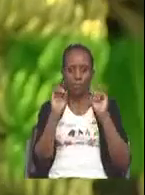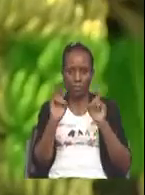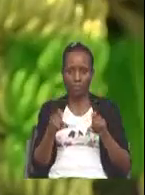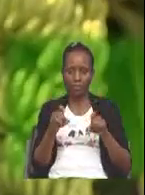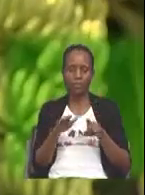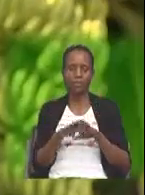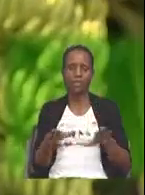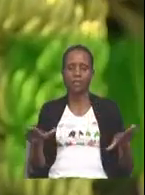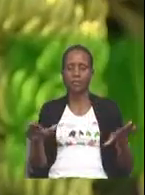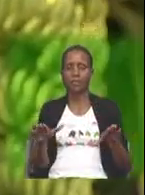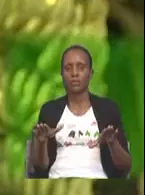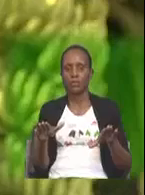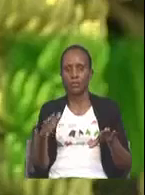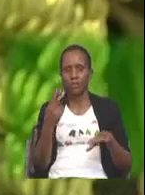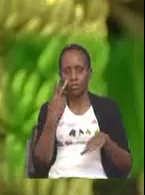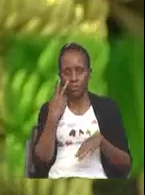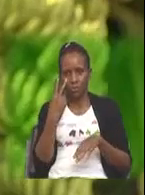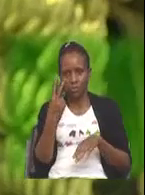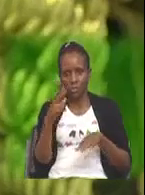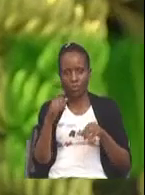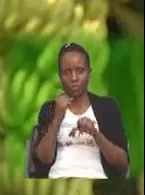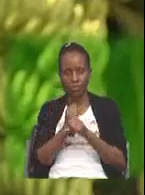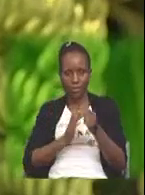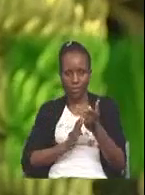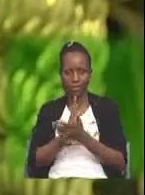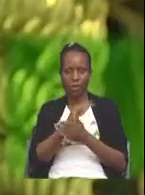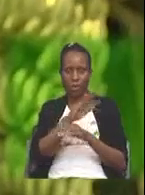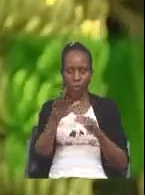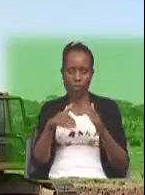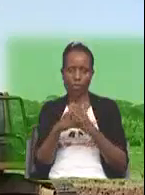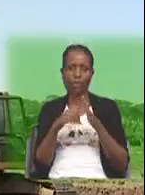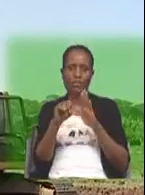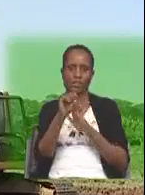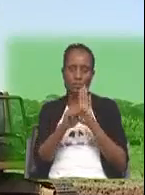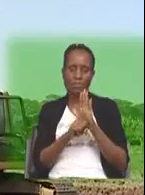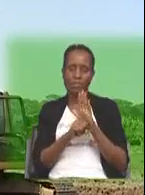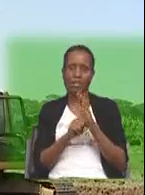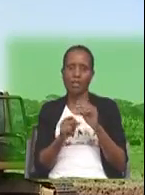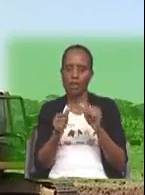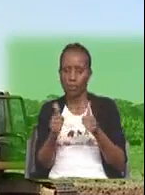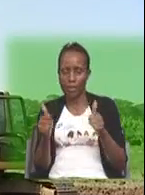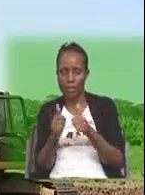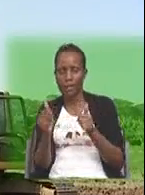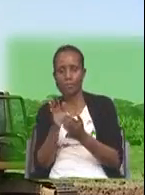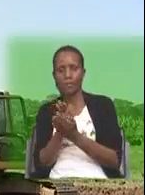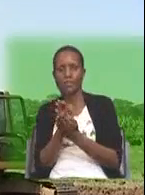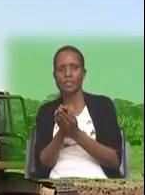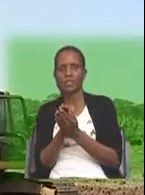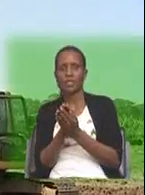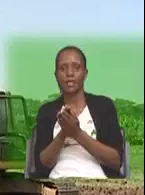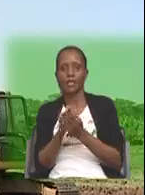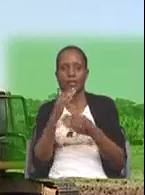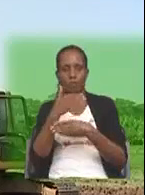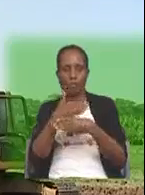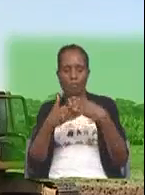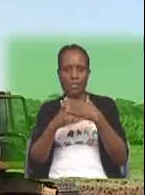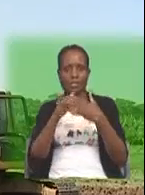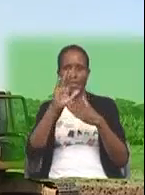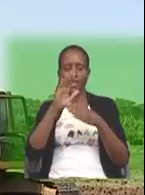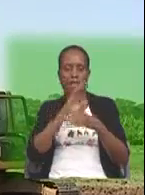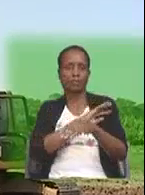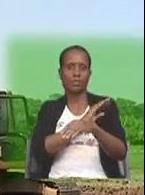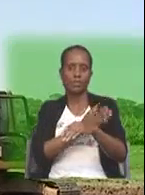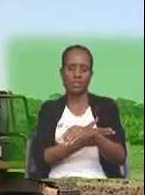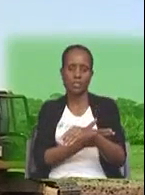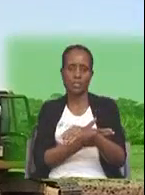the ground, at least to start to make sure that the schemes are properly maintained as we build their capacity, whereby now they'll be